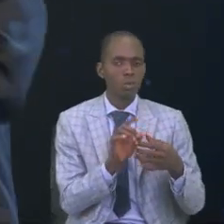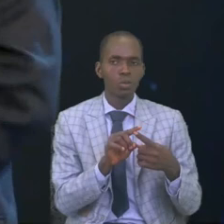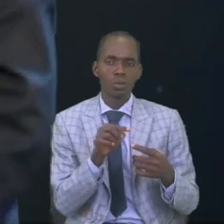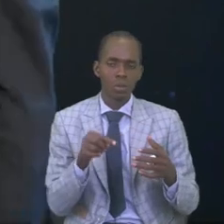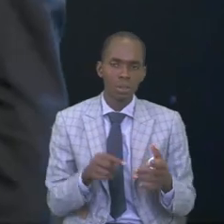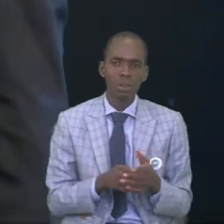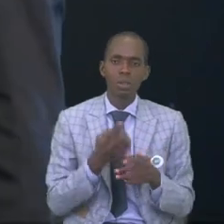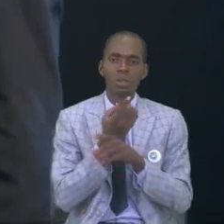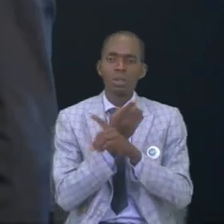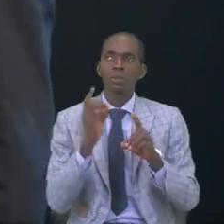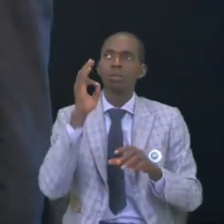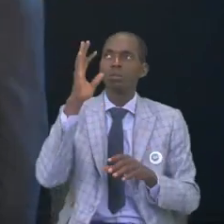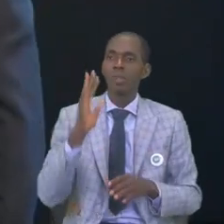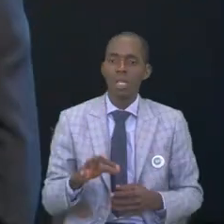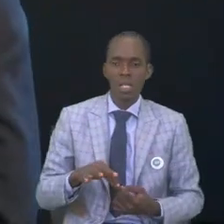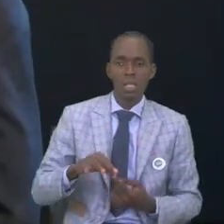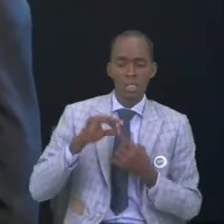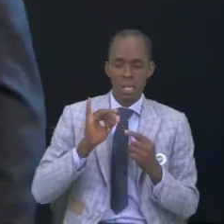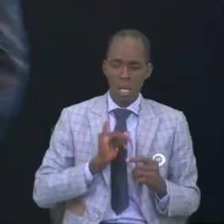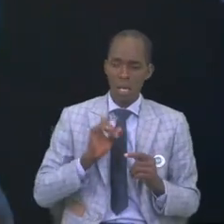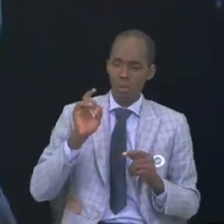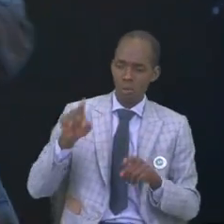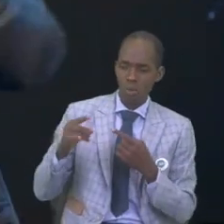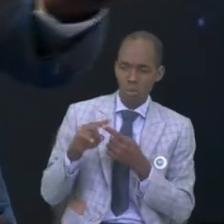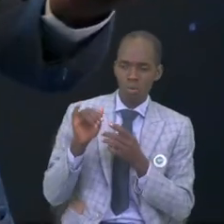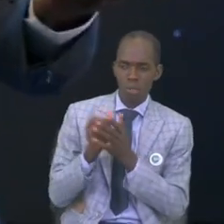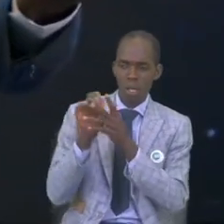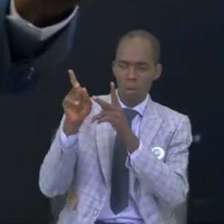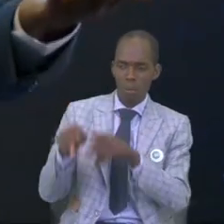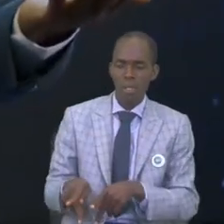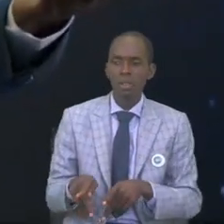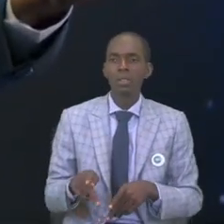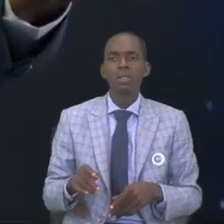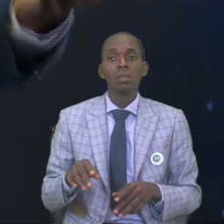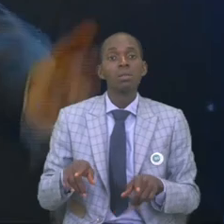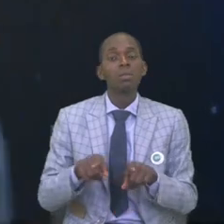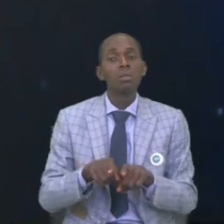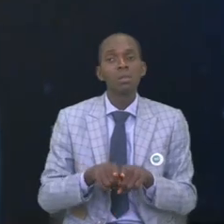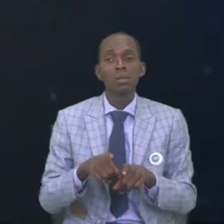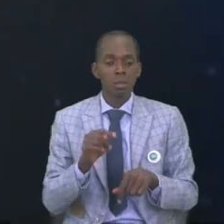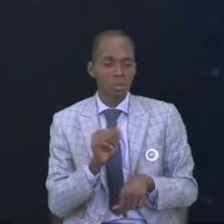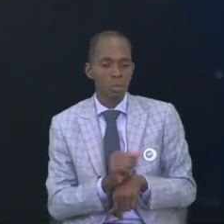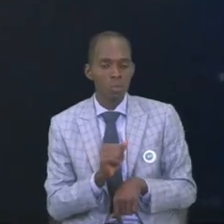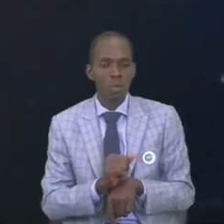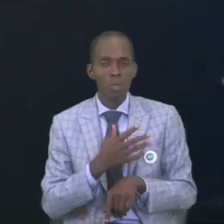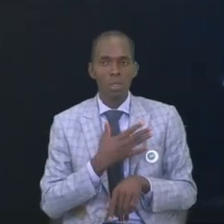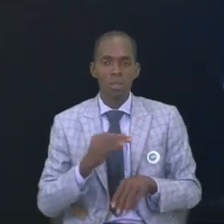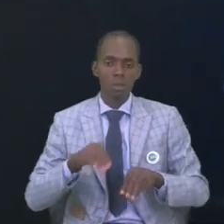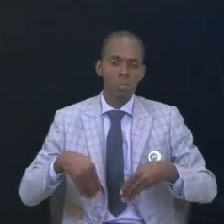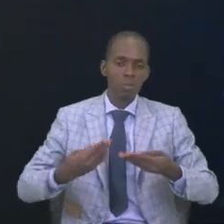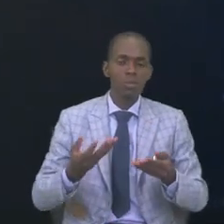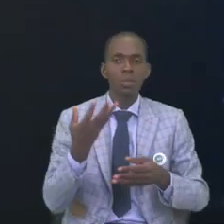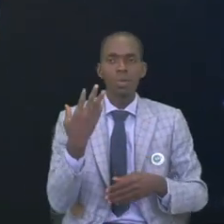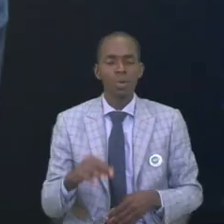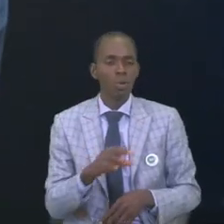minister, except I go to this person, even the work and the provision of Calvary means